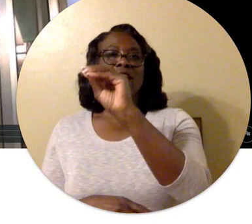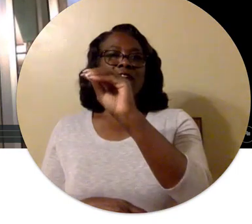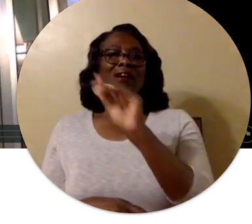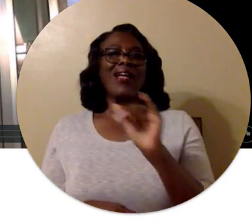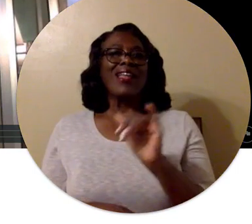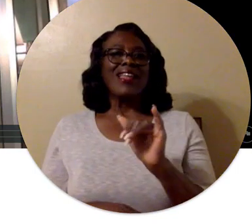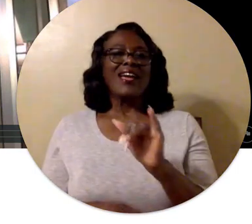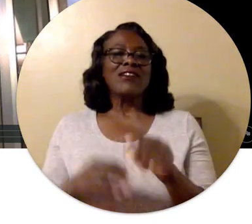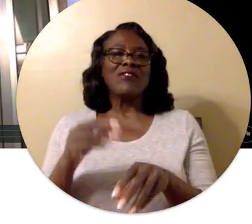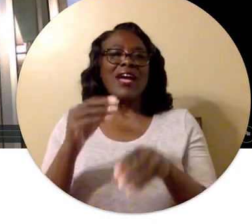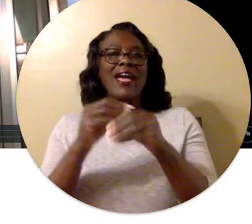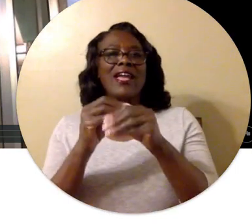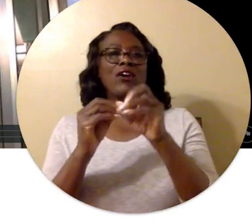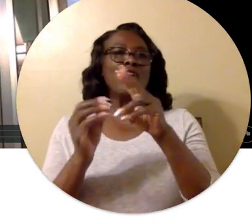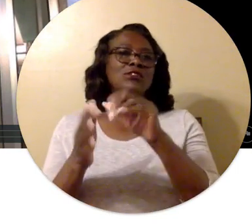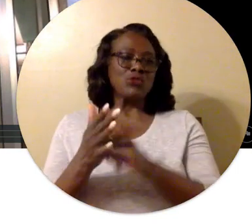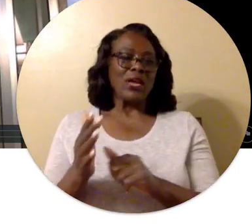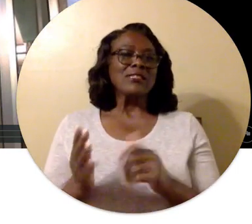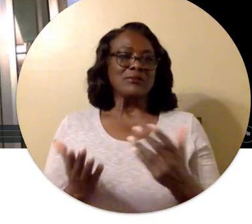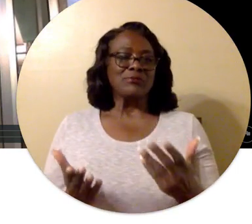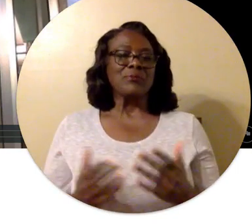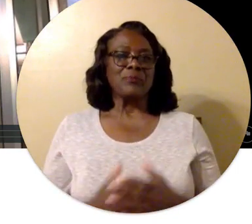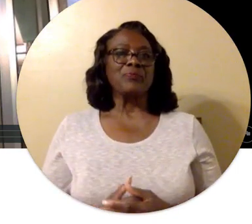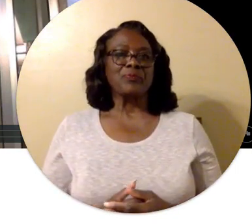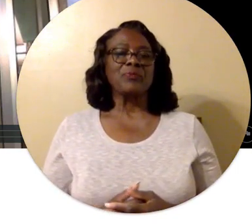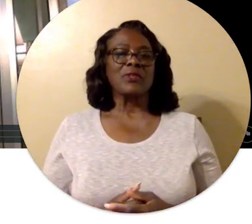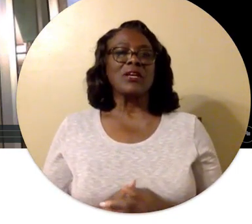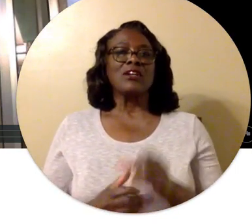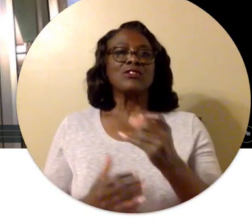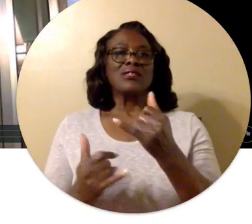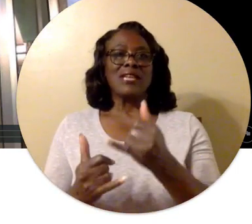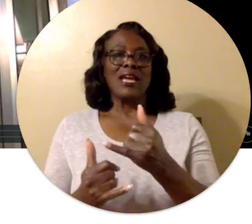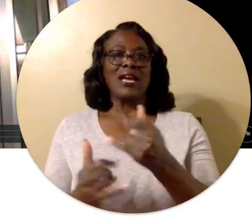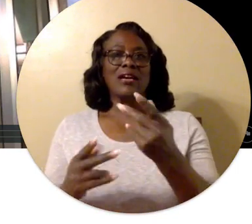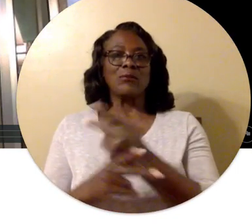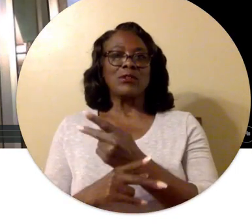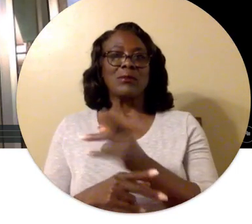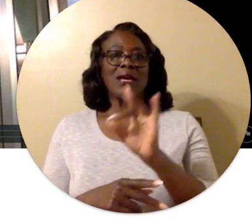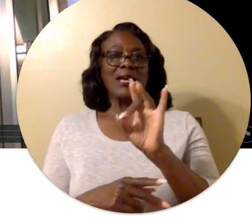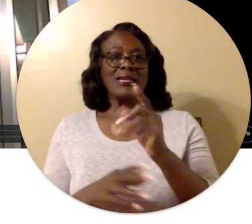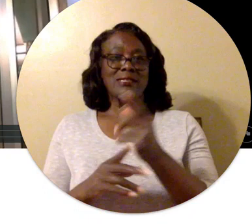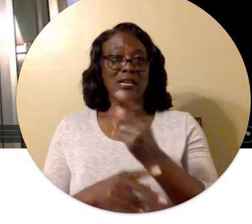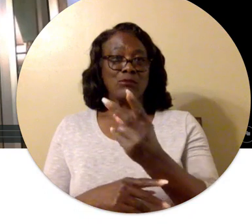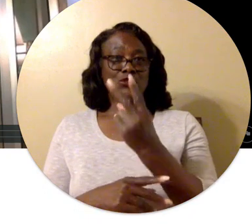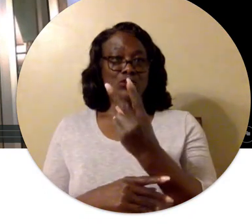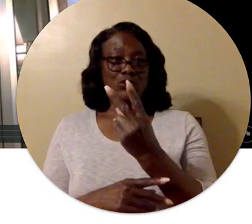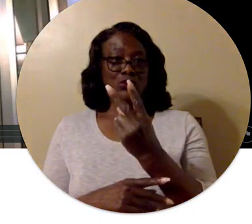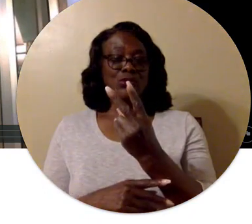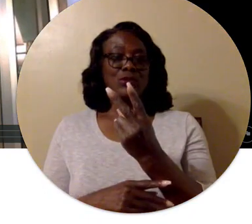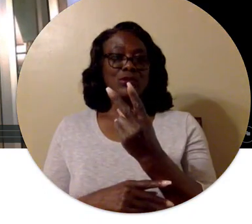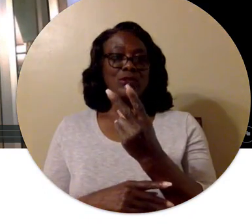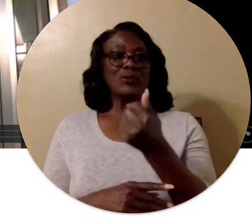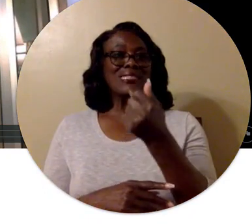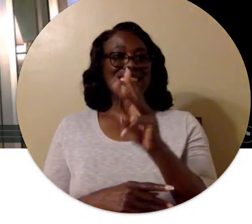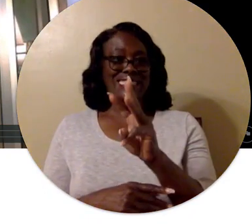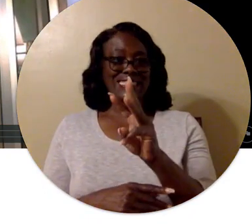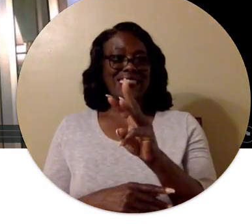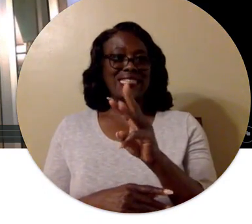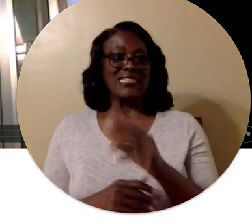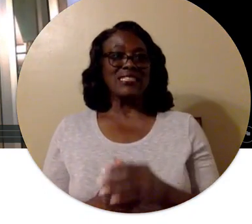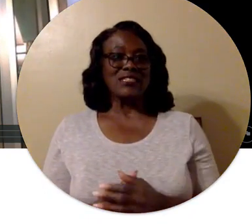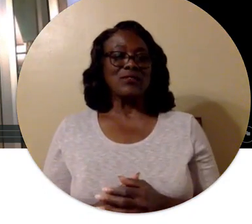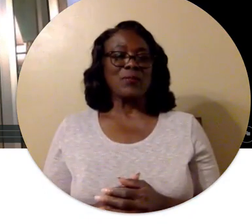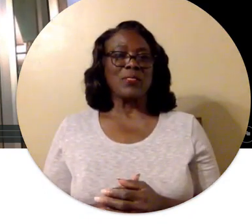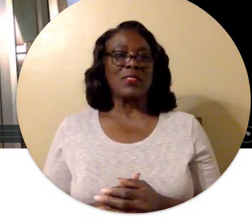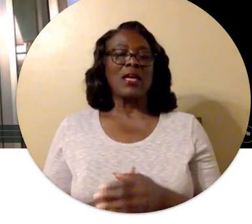I'm adding or subtracting, right? So now I can multiply 8 times 2, which is 16,